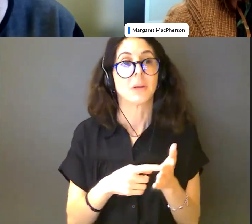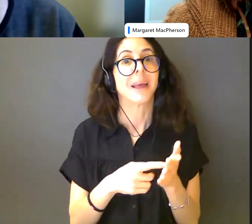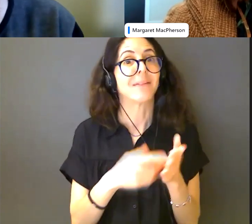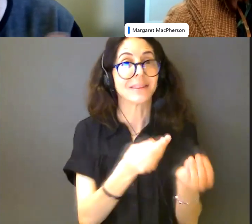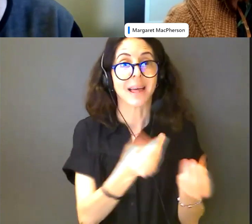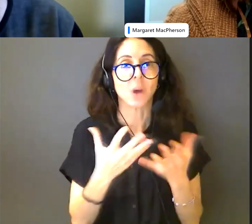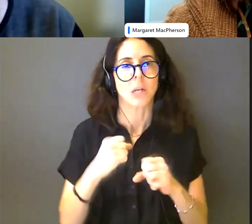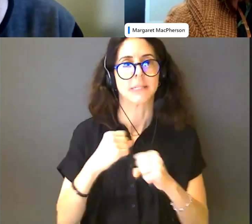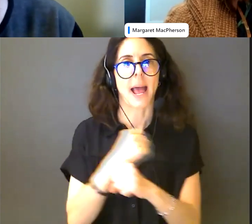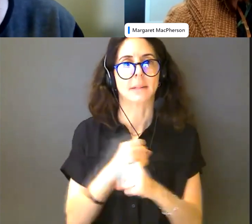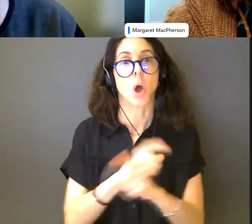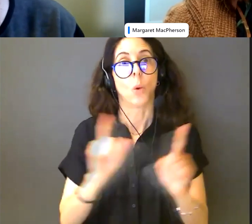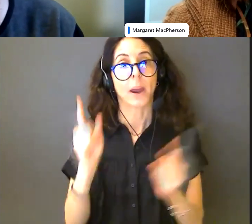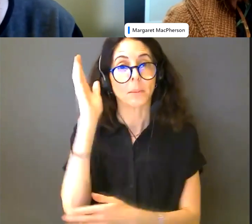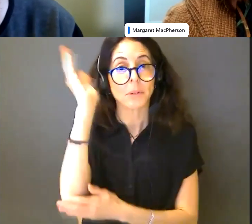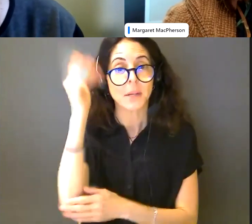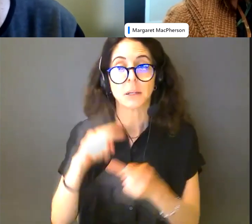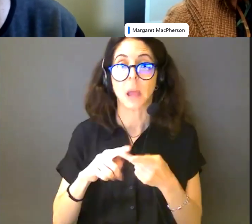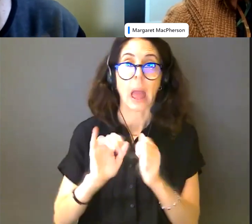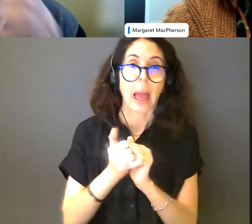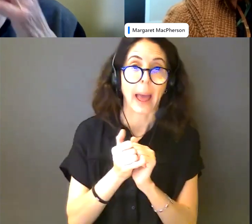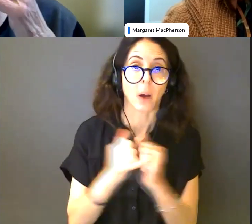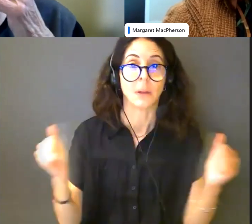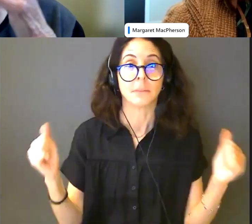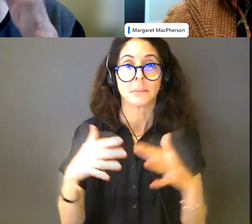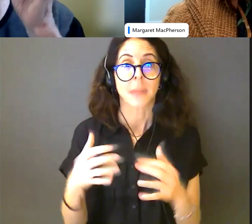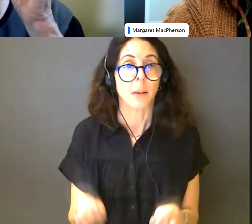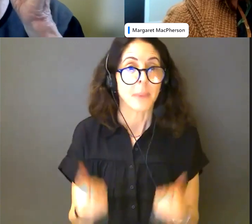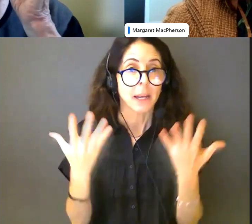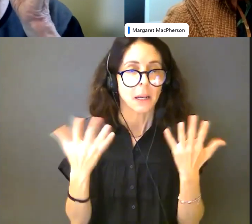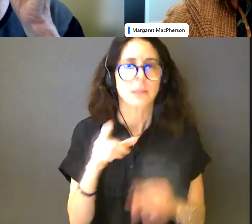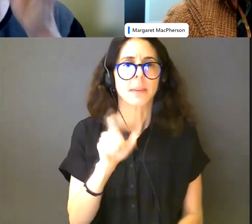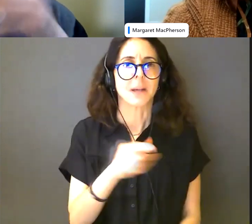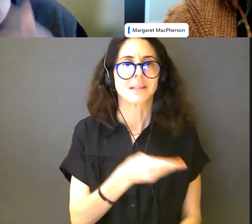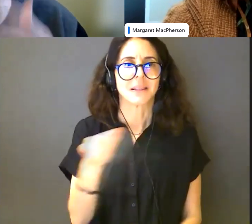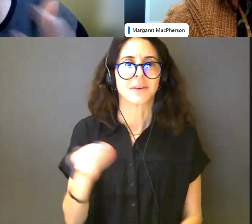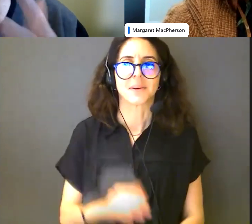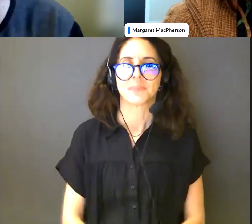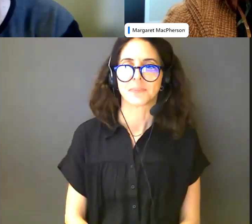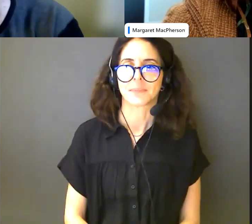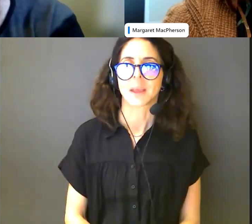they're doing it, how they're doing it, and how many people are there. Okay. And we